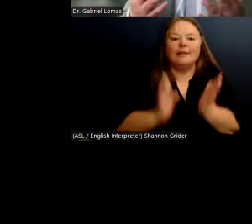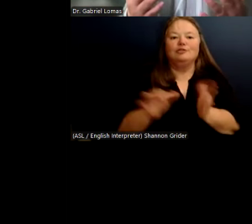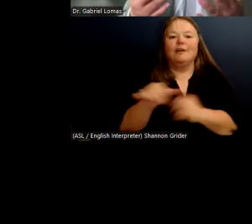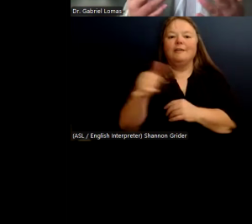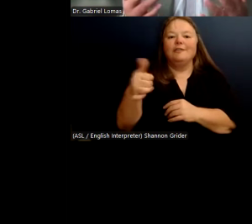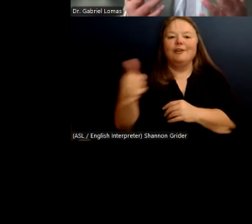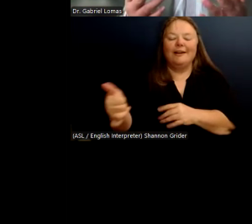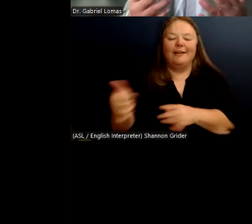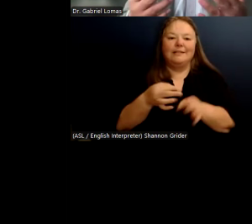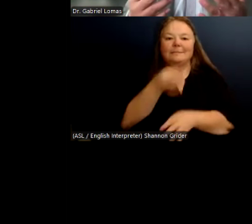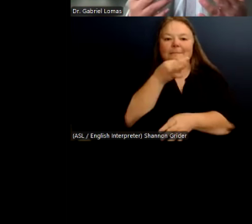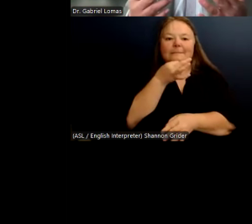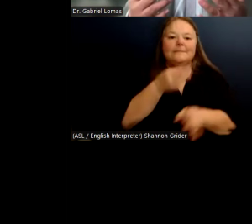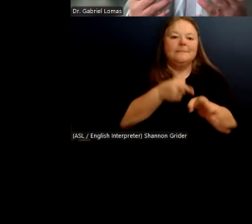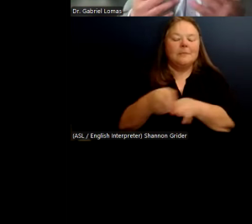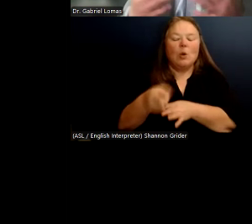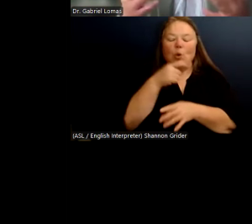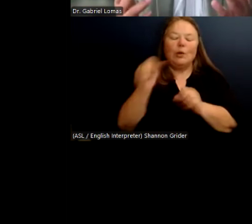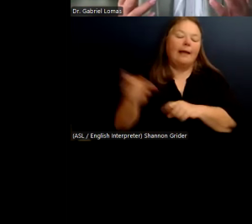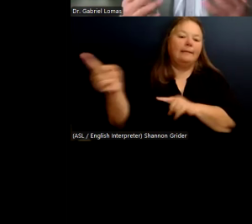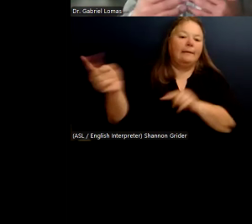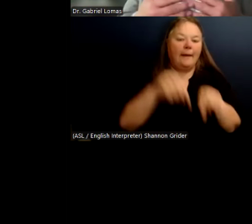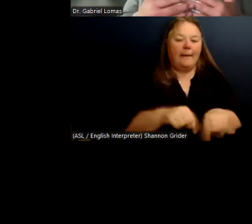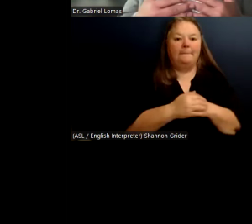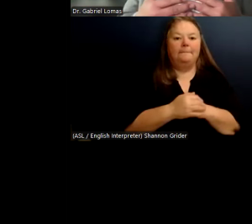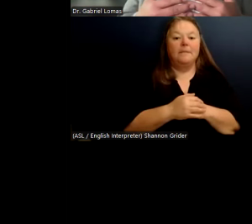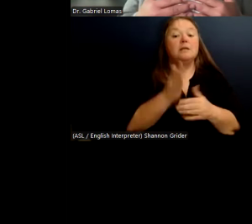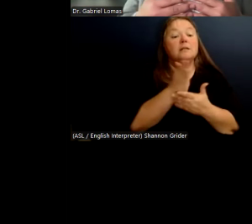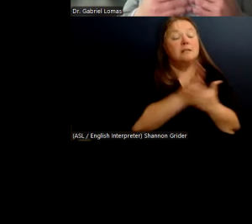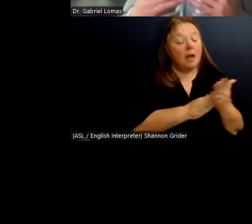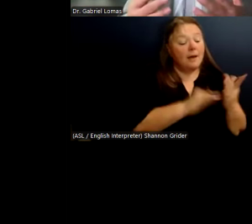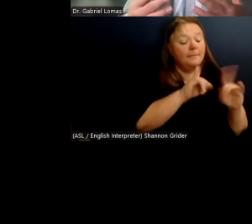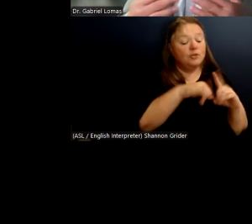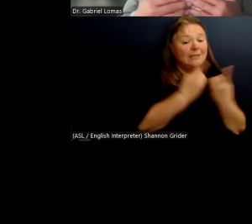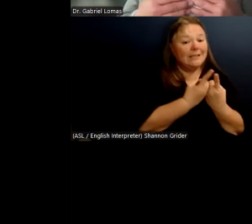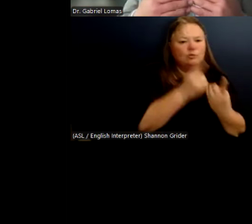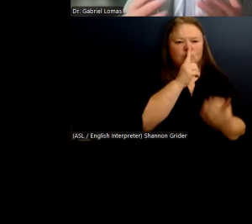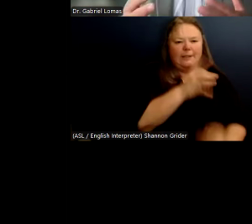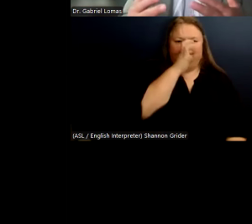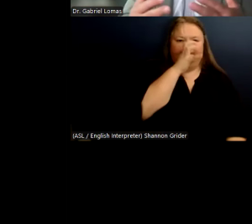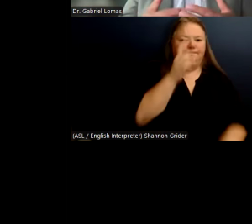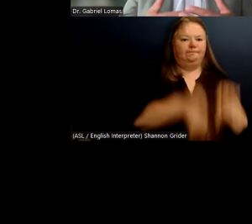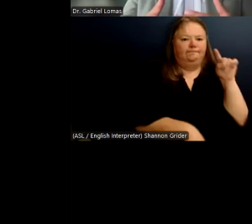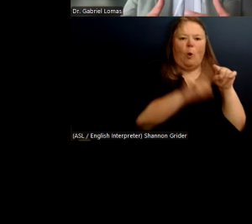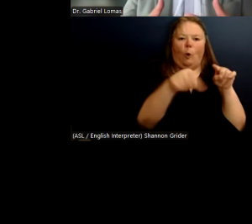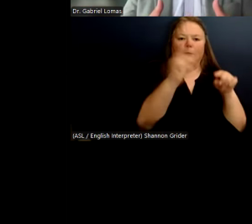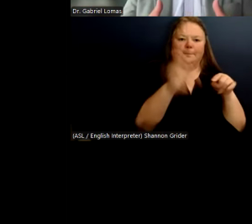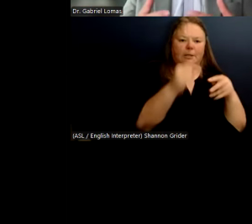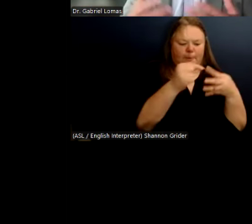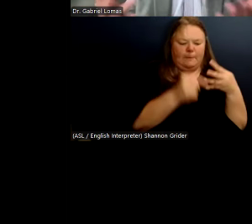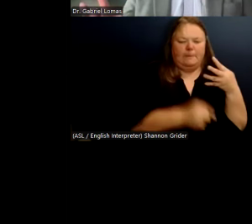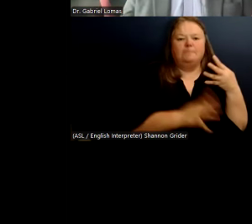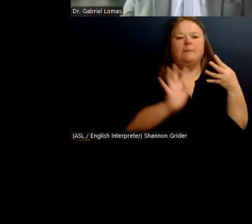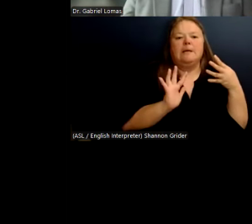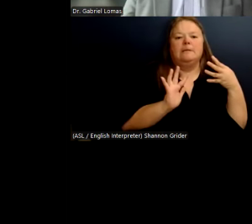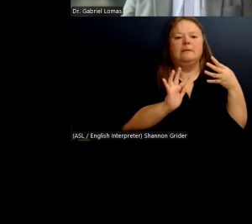important. When some jurisdictions re are really rigid and they'll say we can only use an approved contractor, and